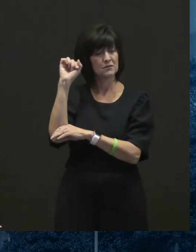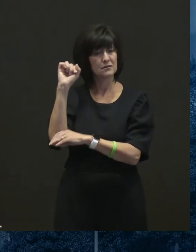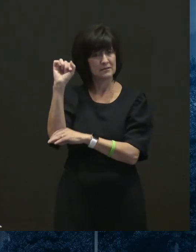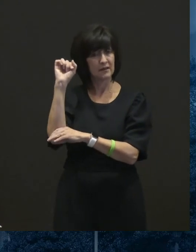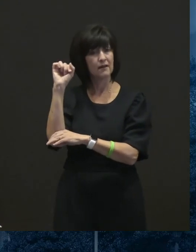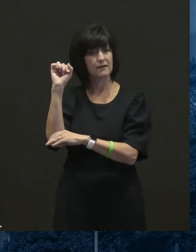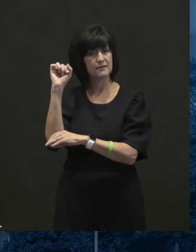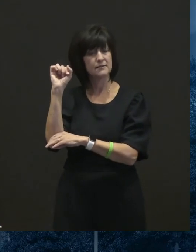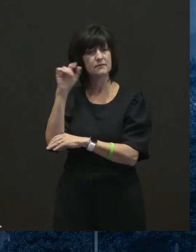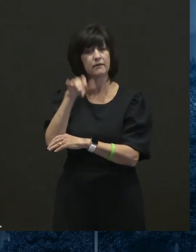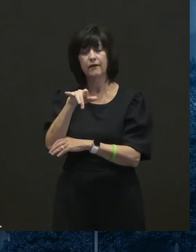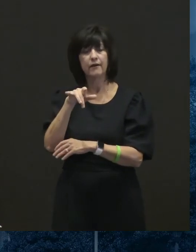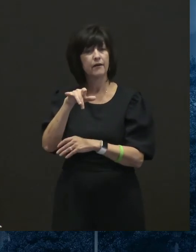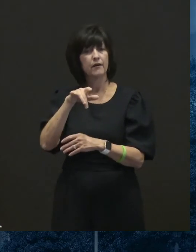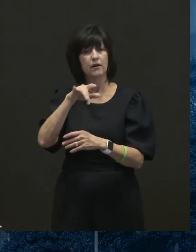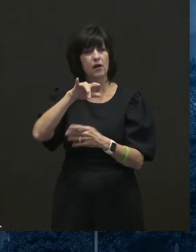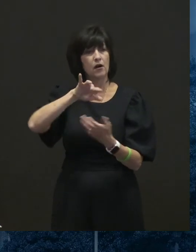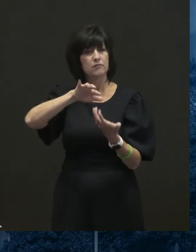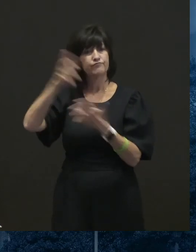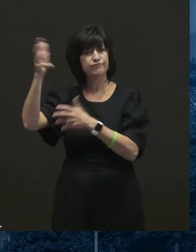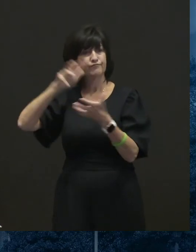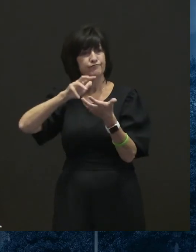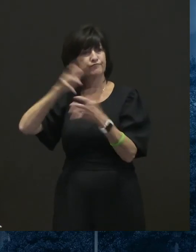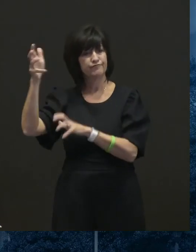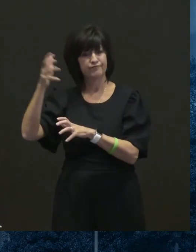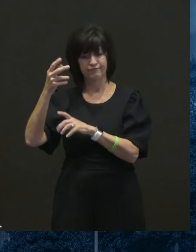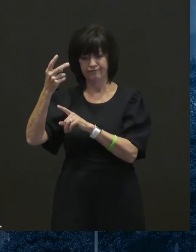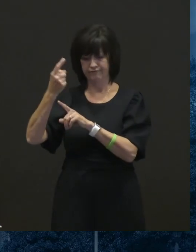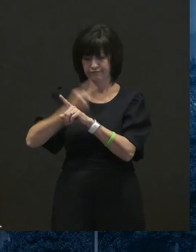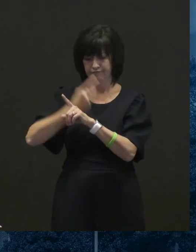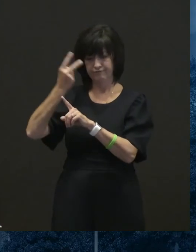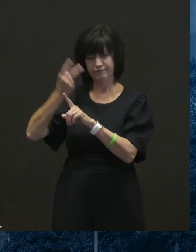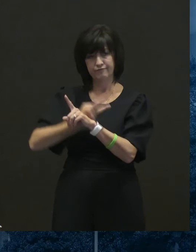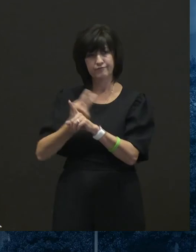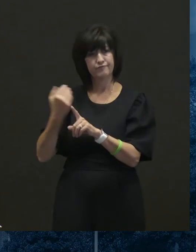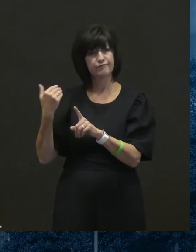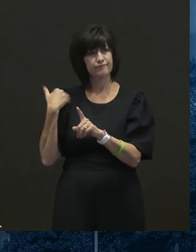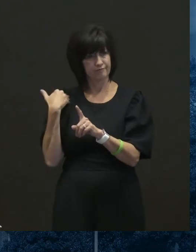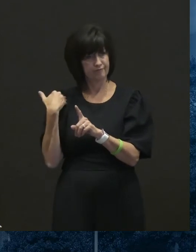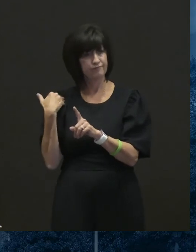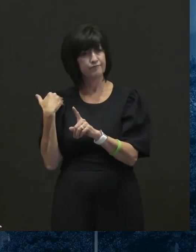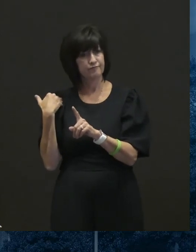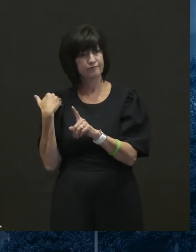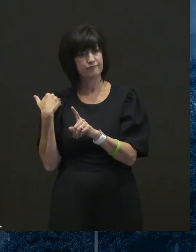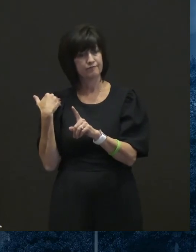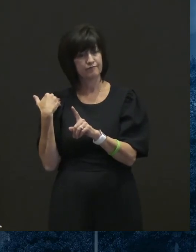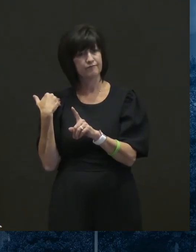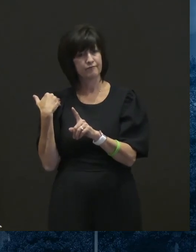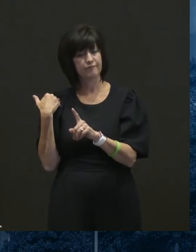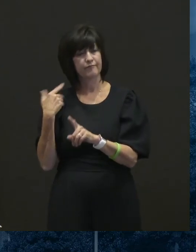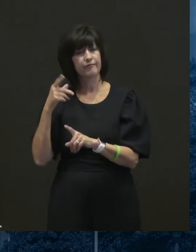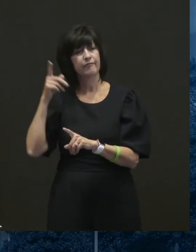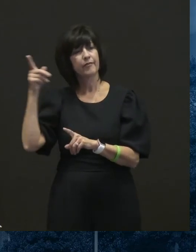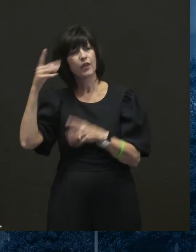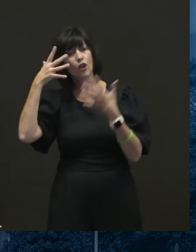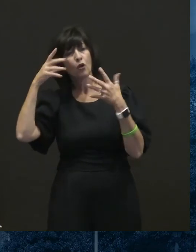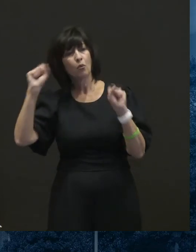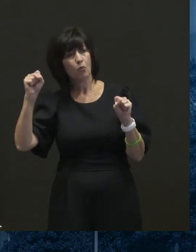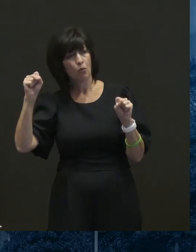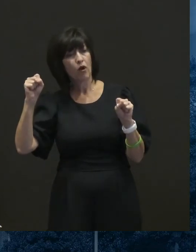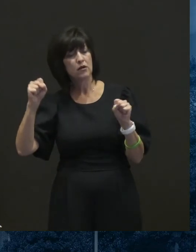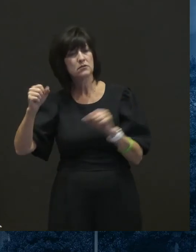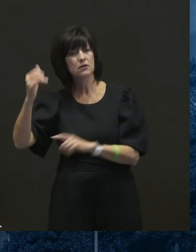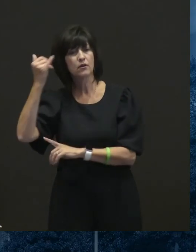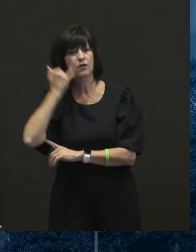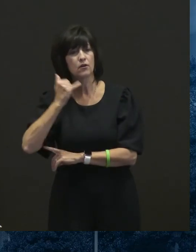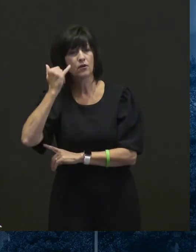got out of hand a couple months ago, and he got on the line with, I think, 46 governors and said that he was going to